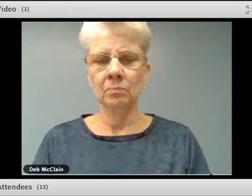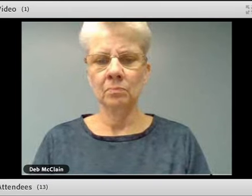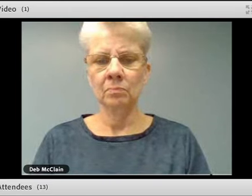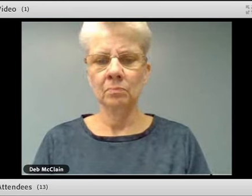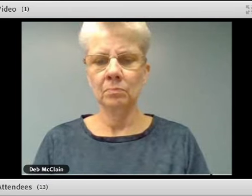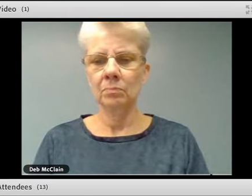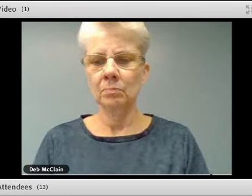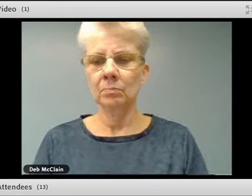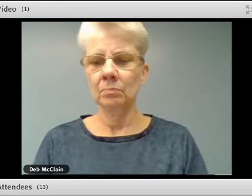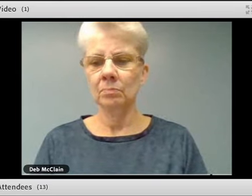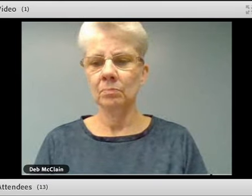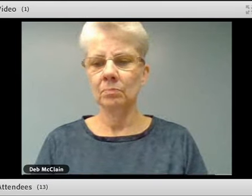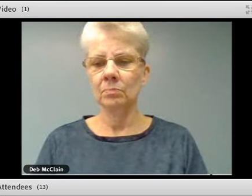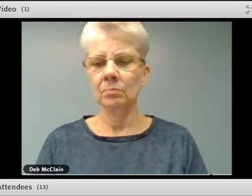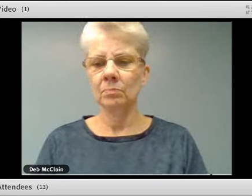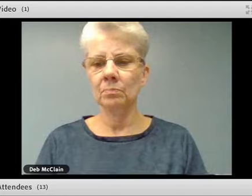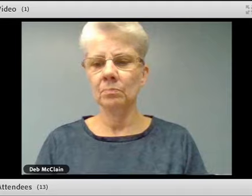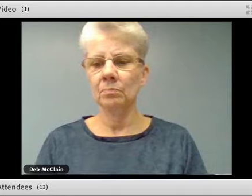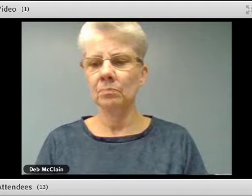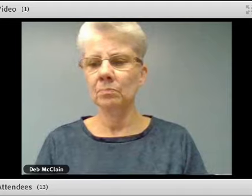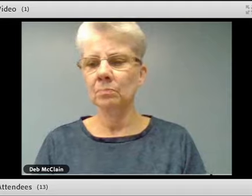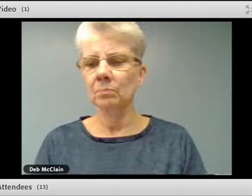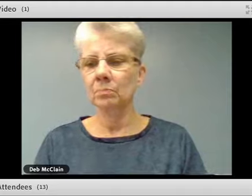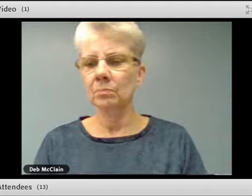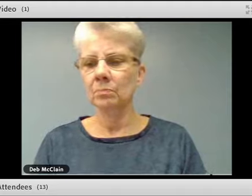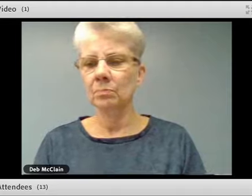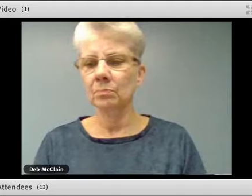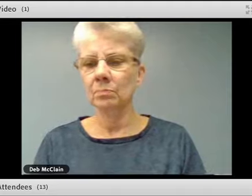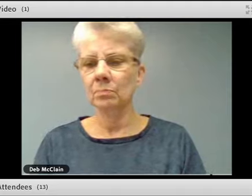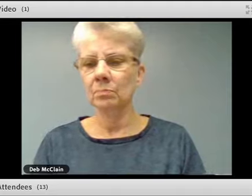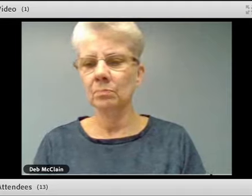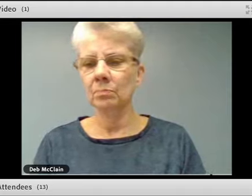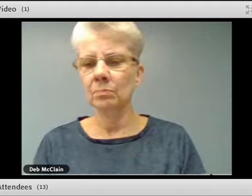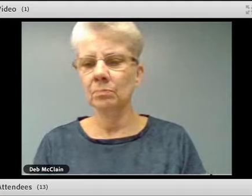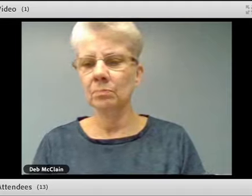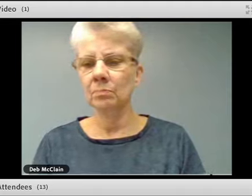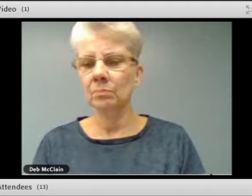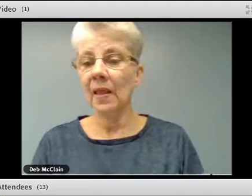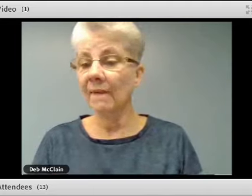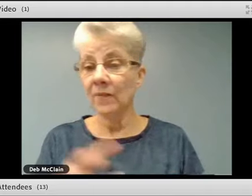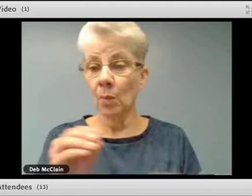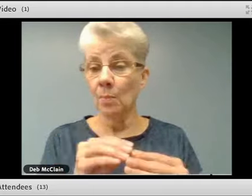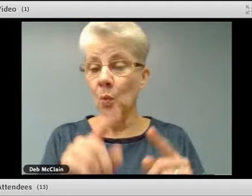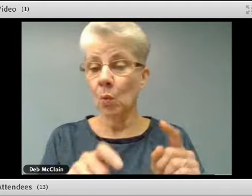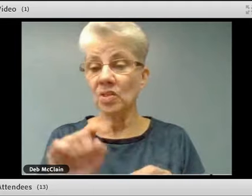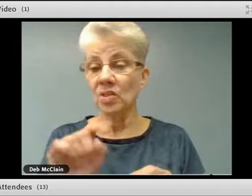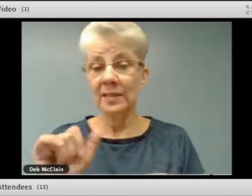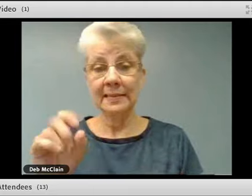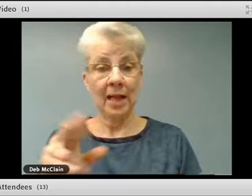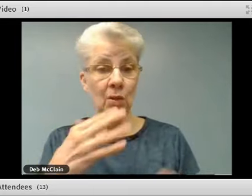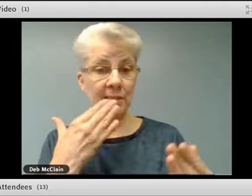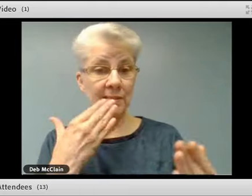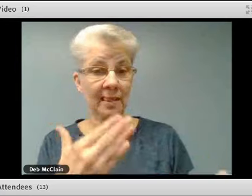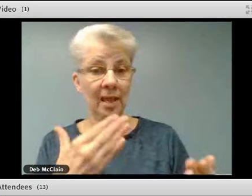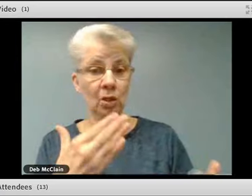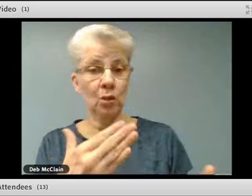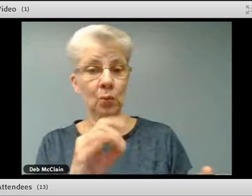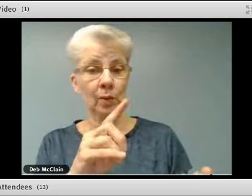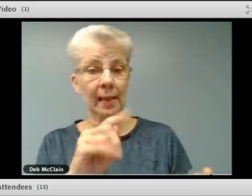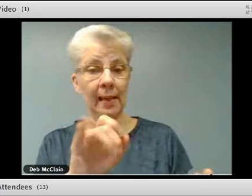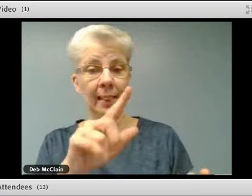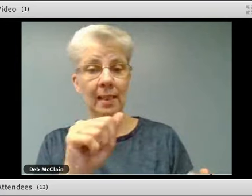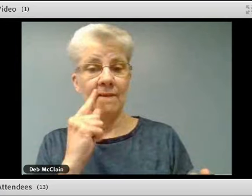next training here at the Swiflin office, Scanning and Metadata for Digital Collections. As always, we encourage you to keep